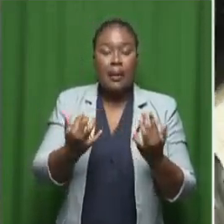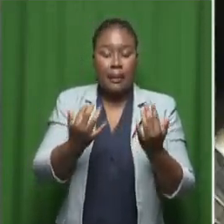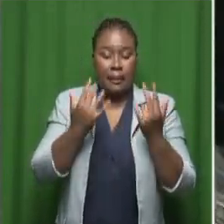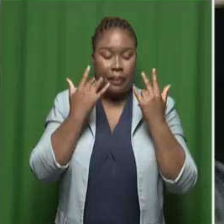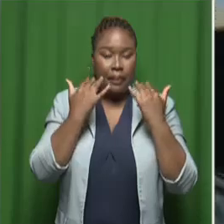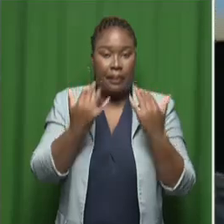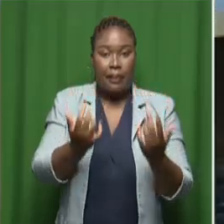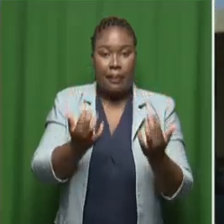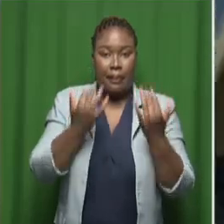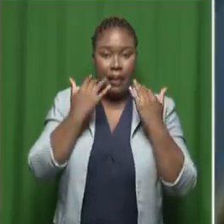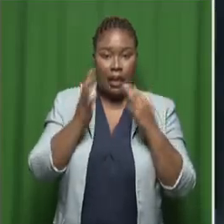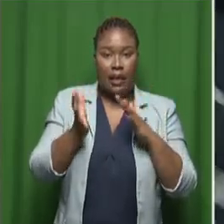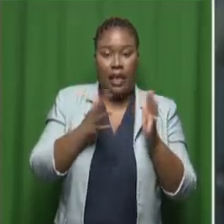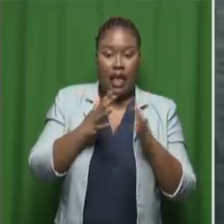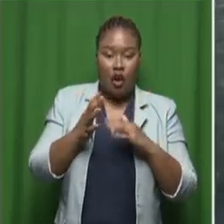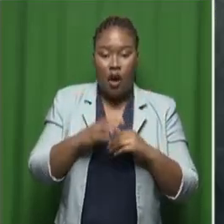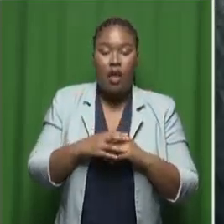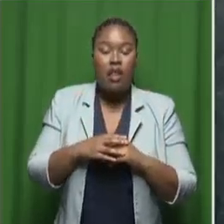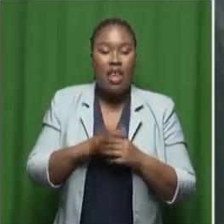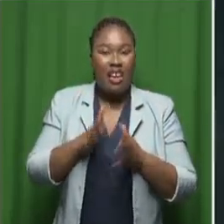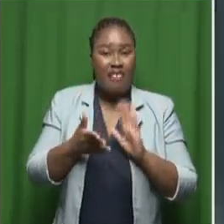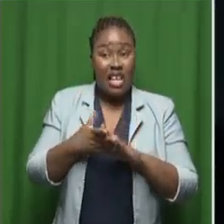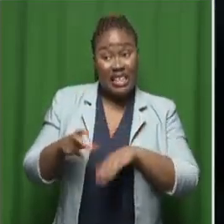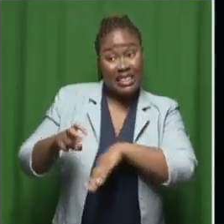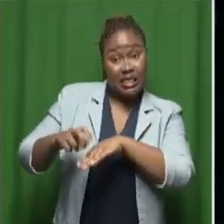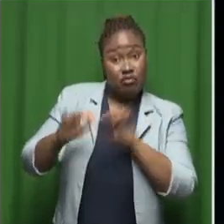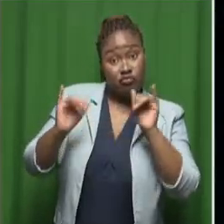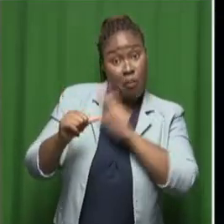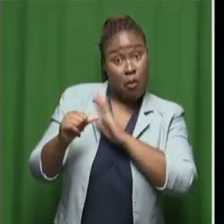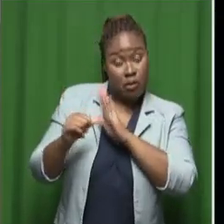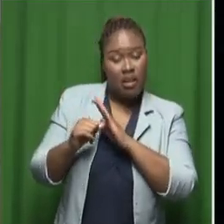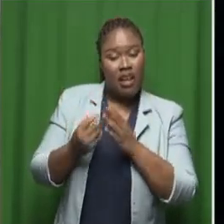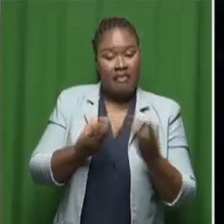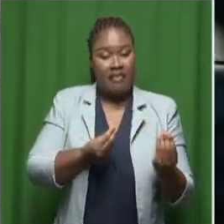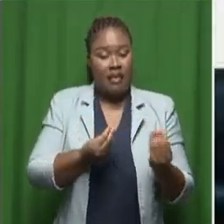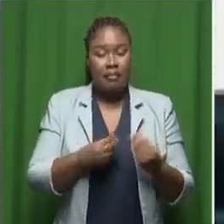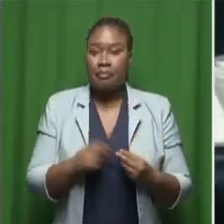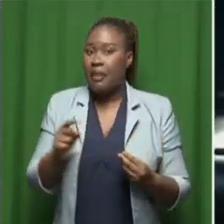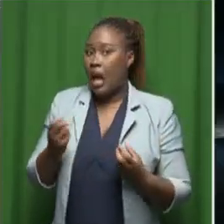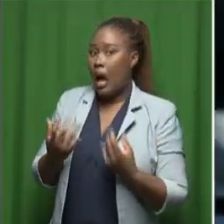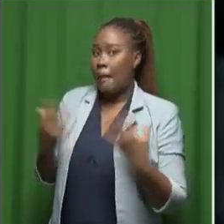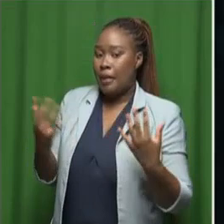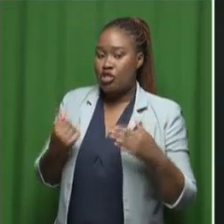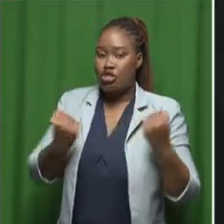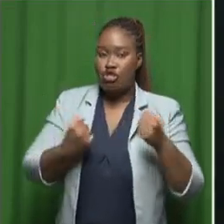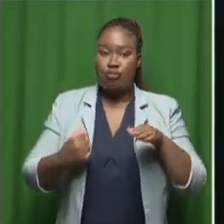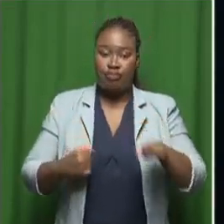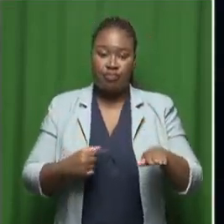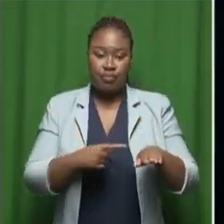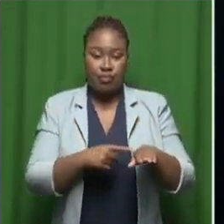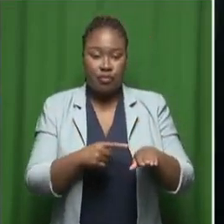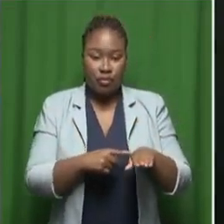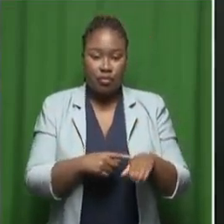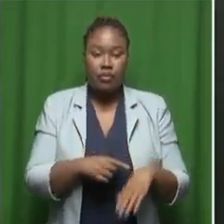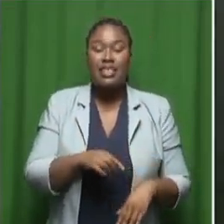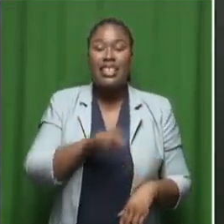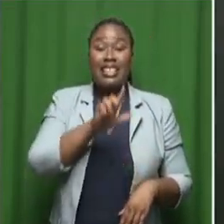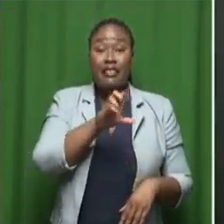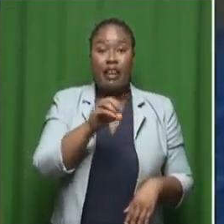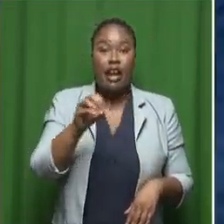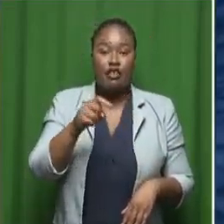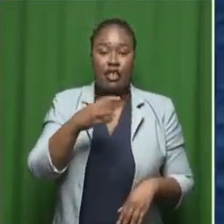Because I've got all the necessities that you need. And what does this baby cost? This one, as it stands here, looking at